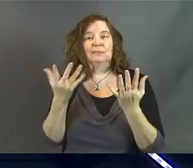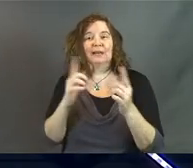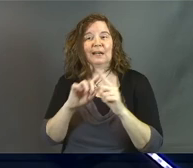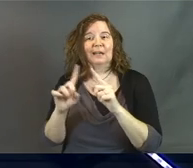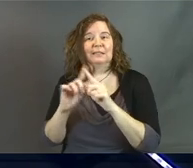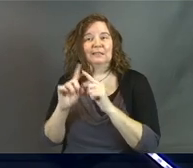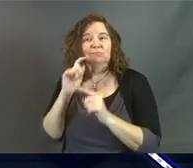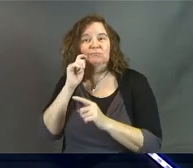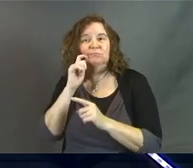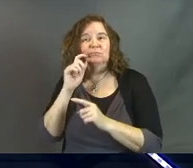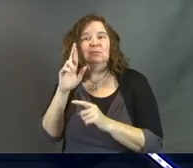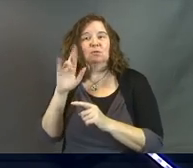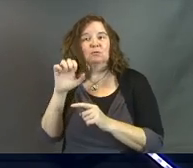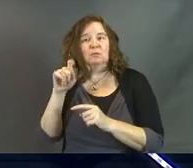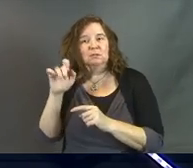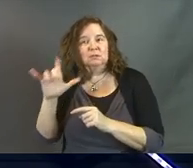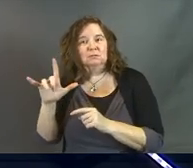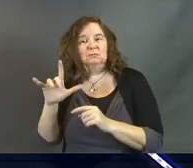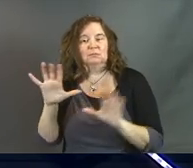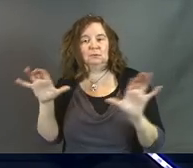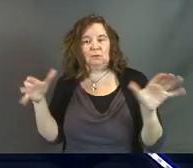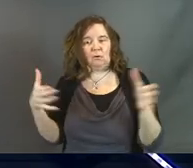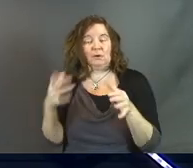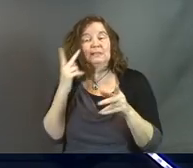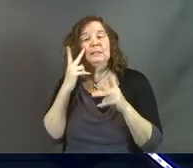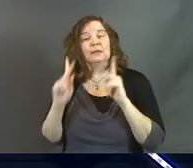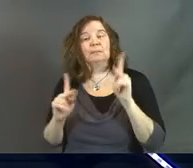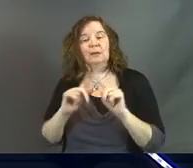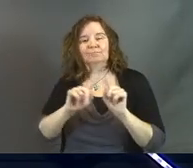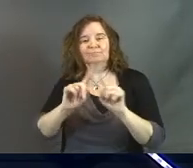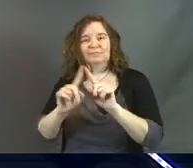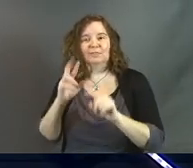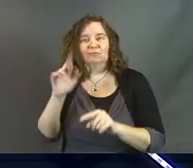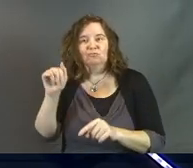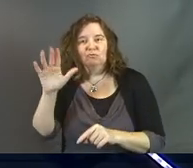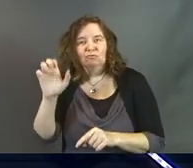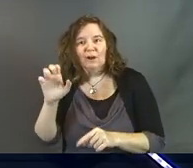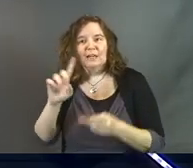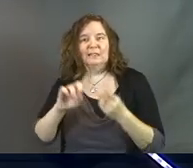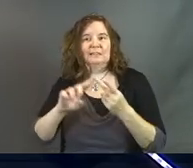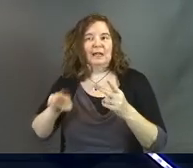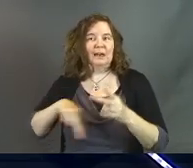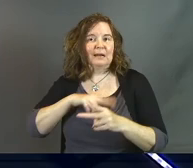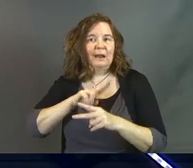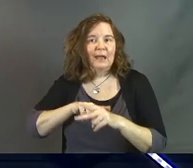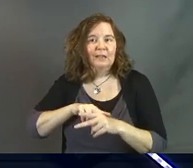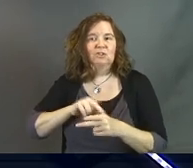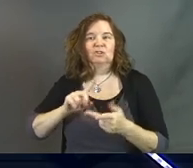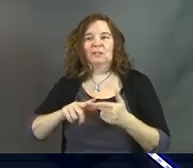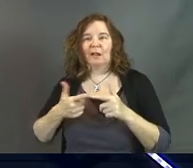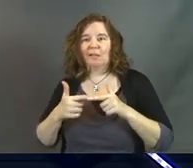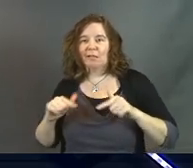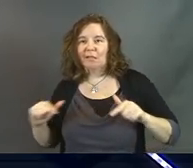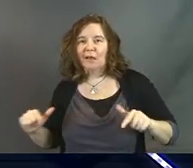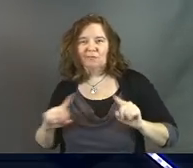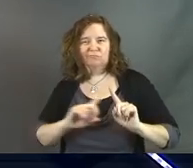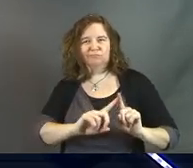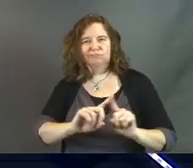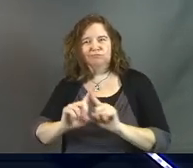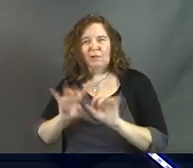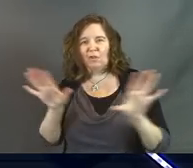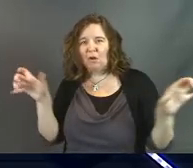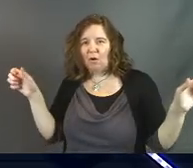multi-ethnic congregation. He sees people from every race and nation and tongue, and they're